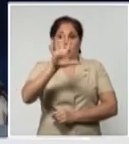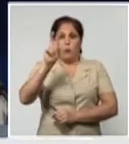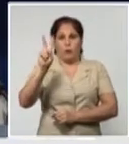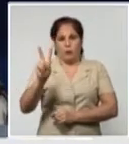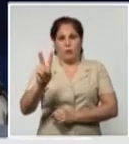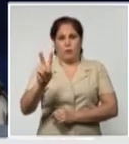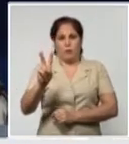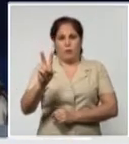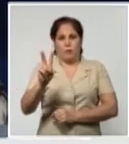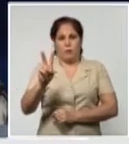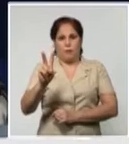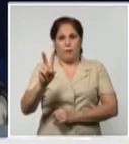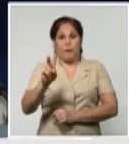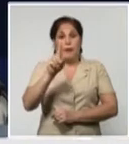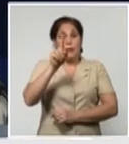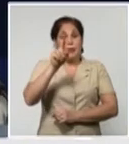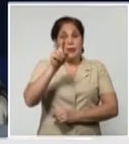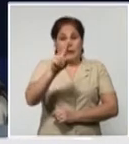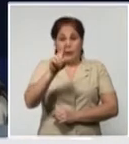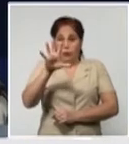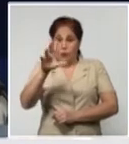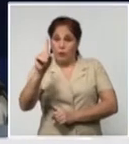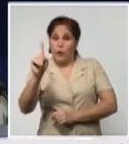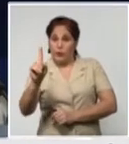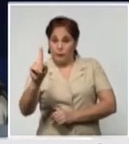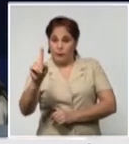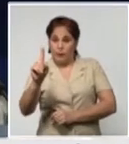151 remain admitted,